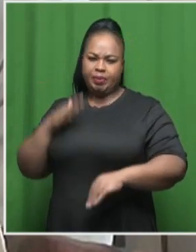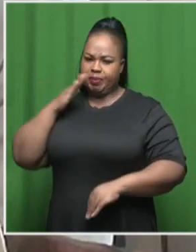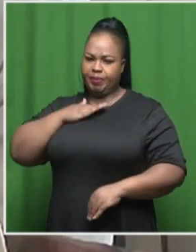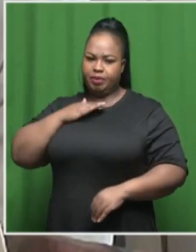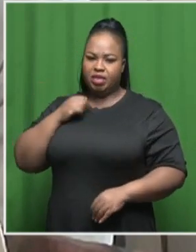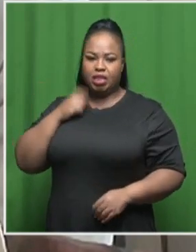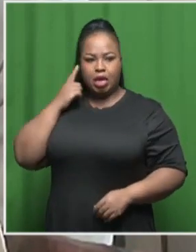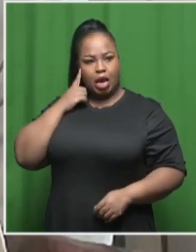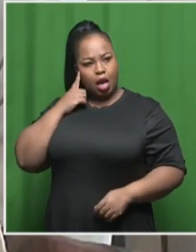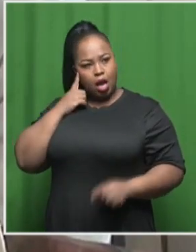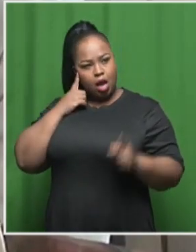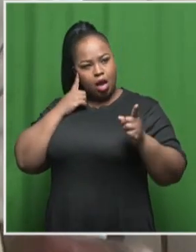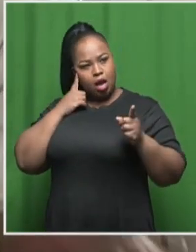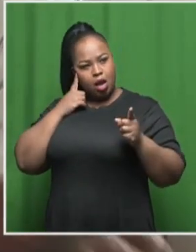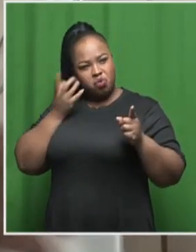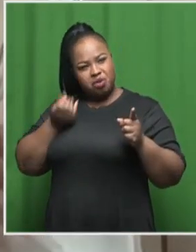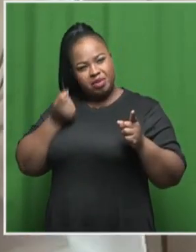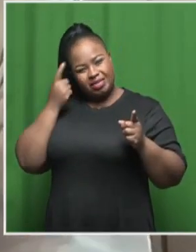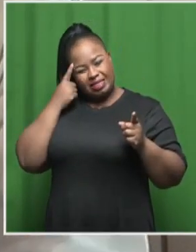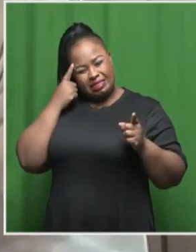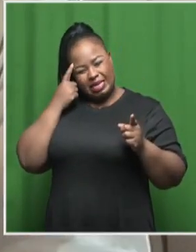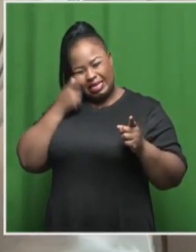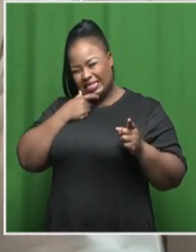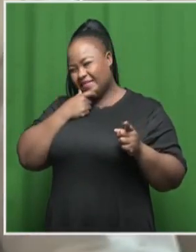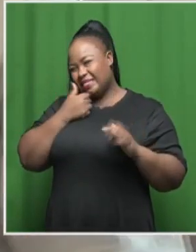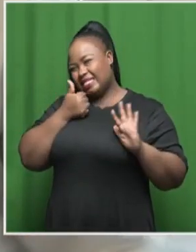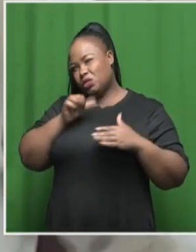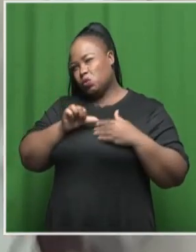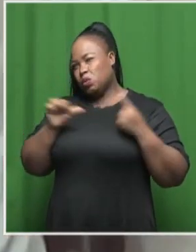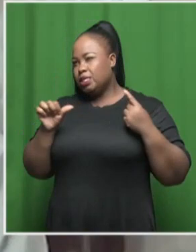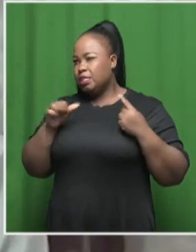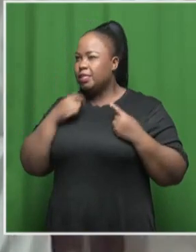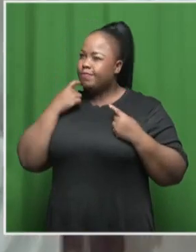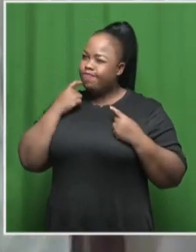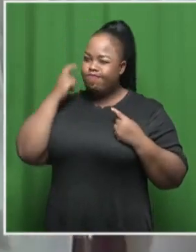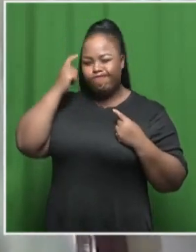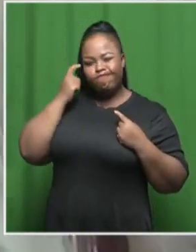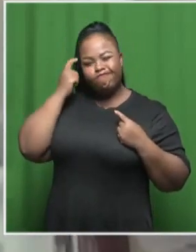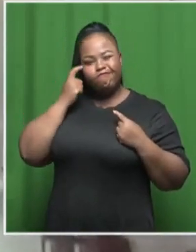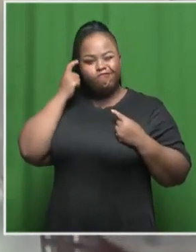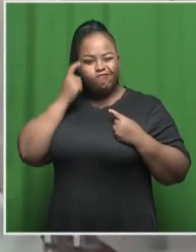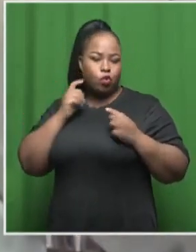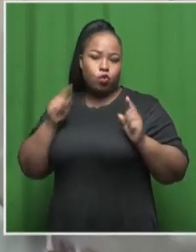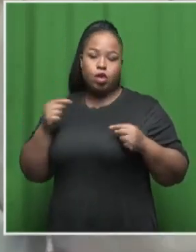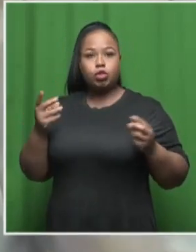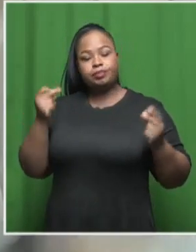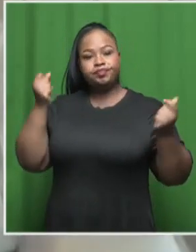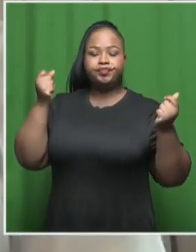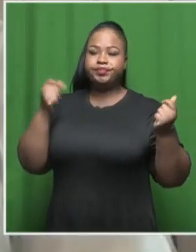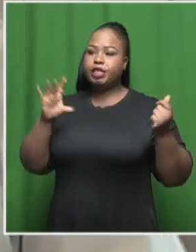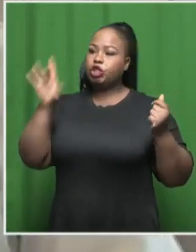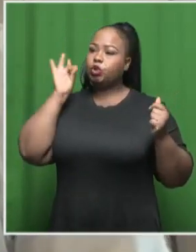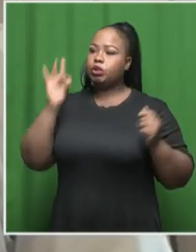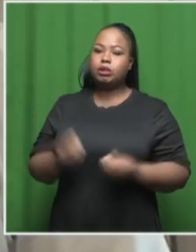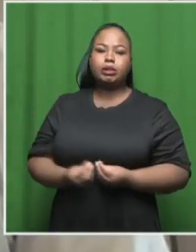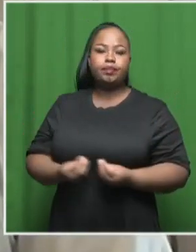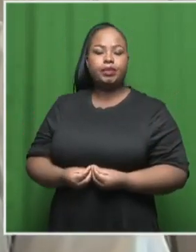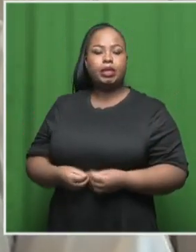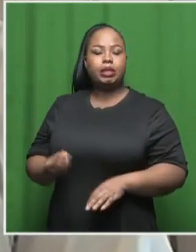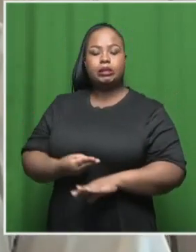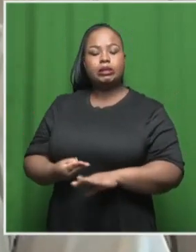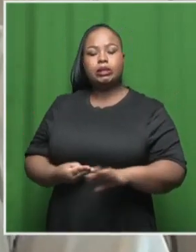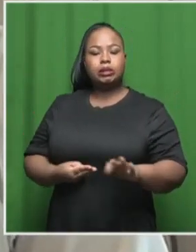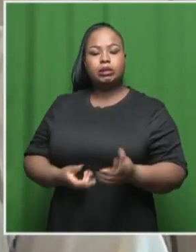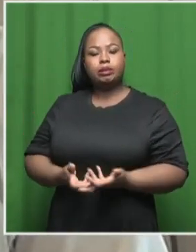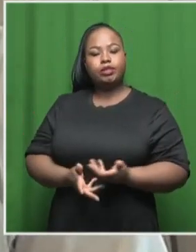they think, oh, we've got to think about it for 6 weeks and we've got to, we can't just go and pick something to get tattooed or speak to the